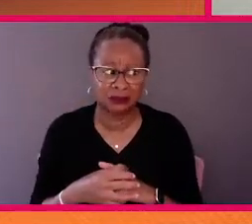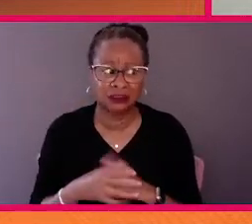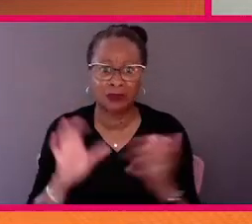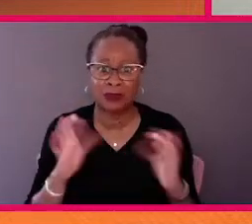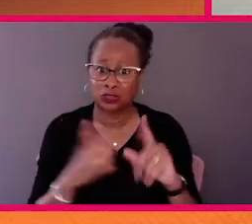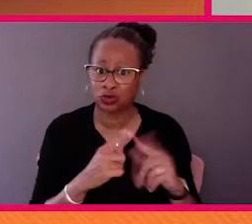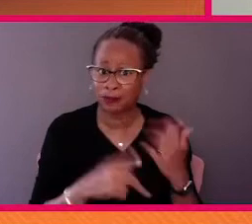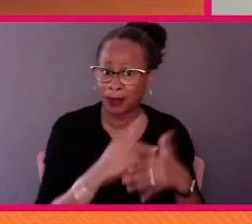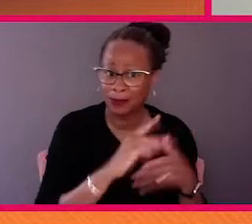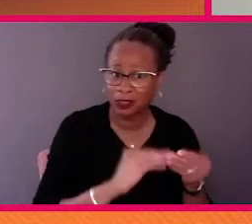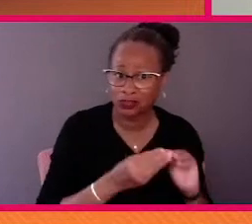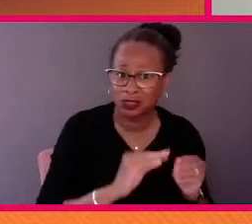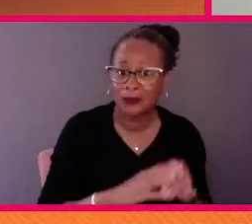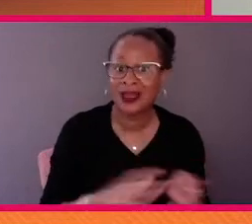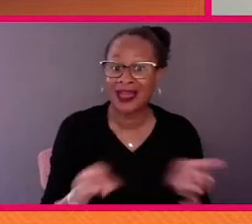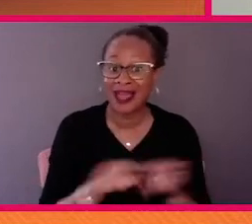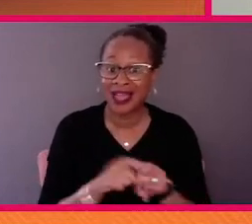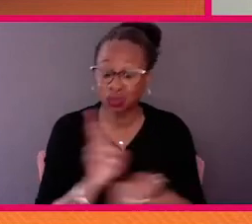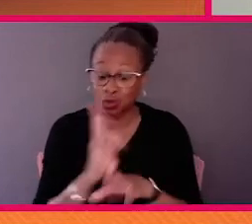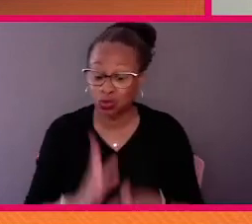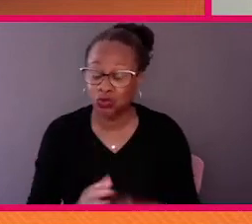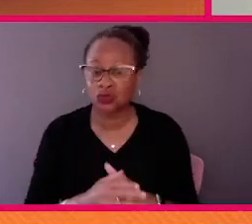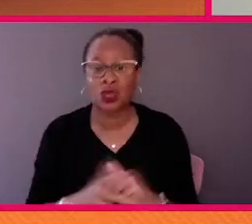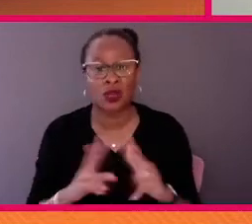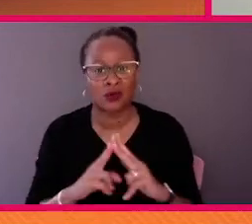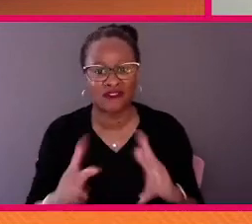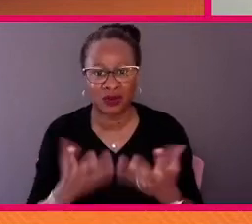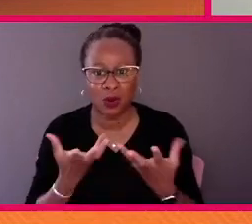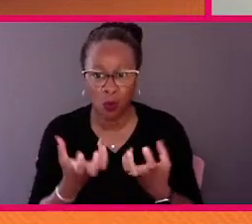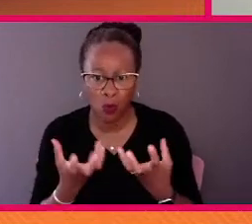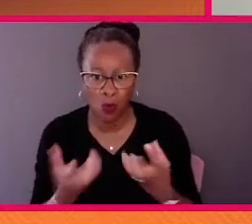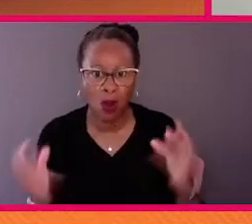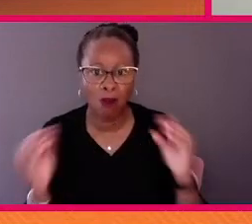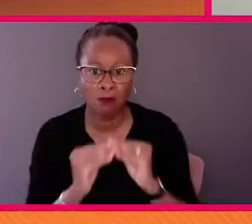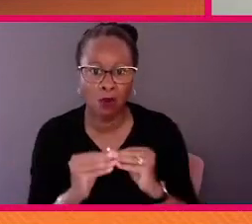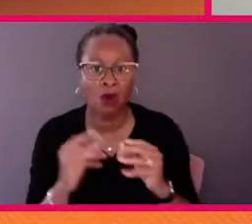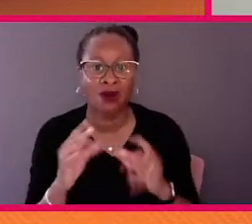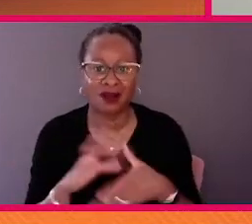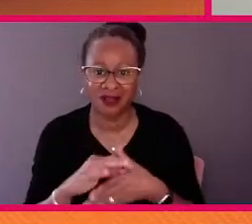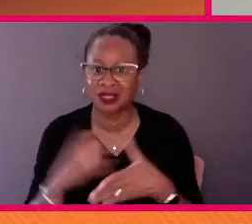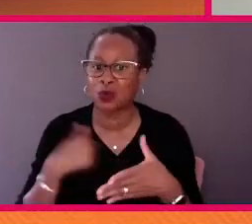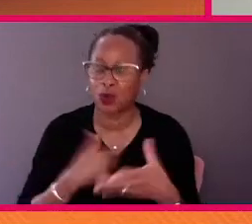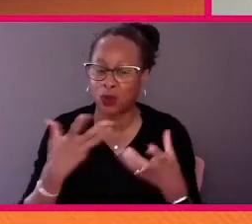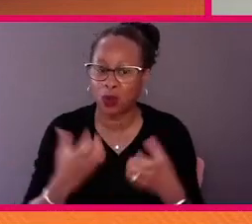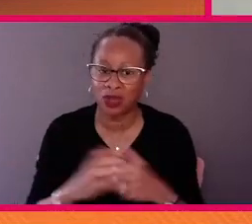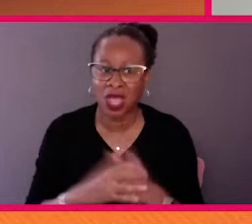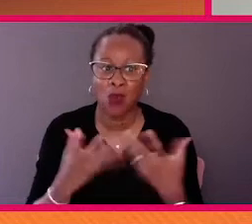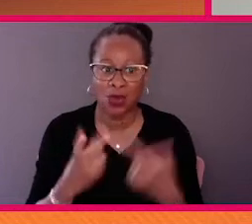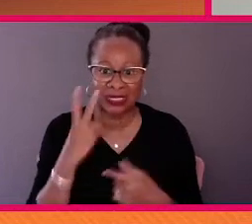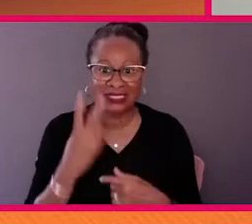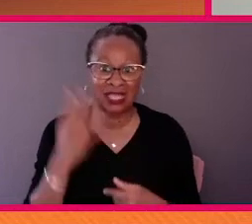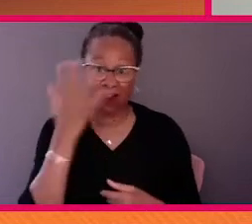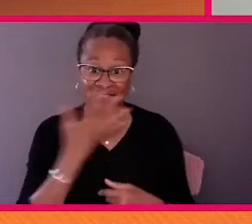are, as consumers, really hungering for content that we really want, we want to see our own selves reflected